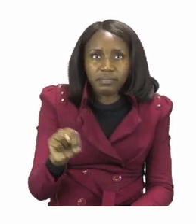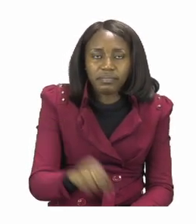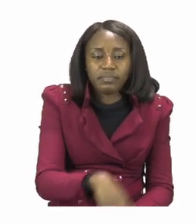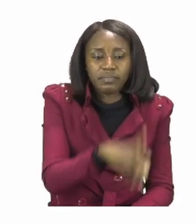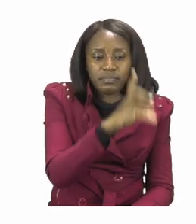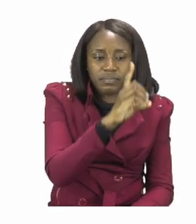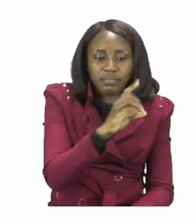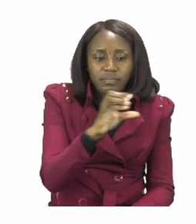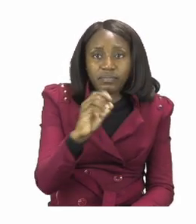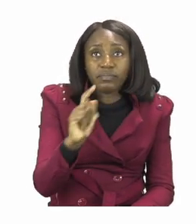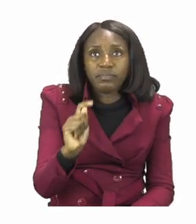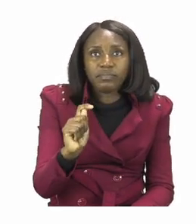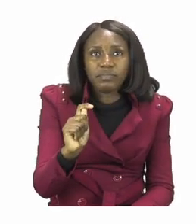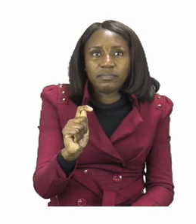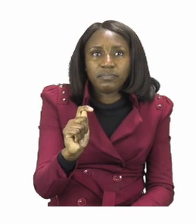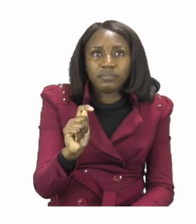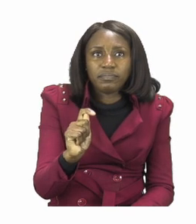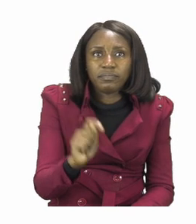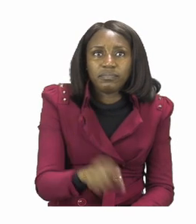dot,